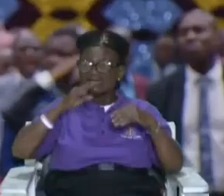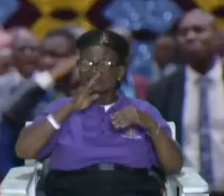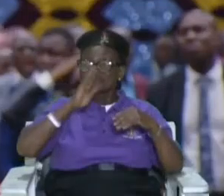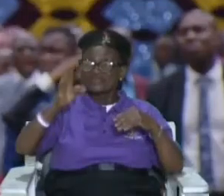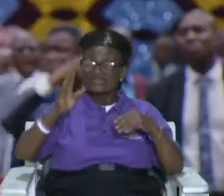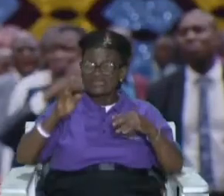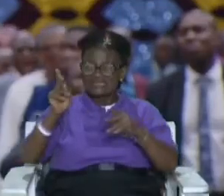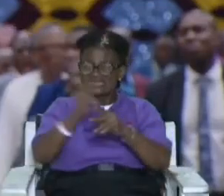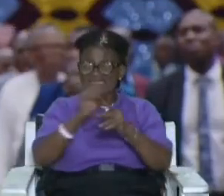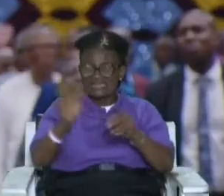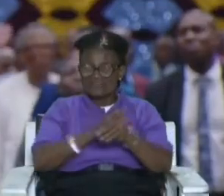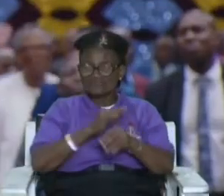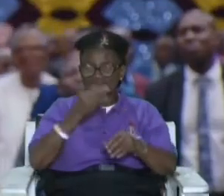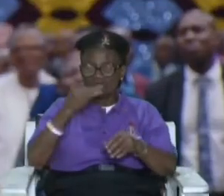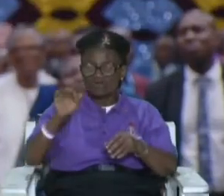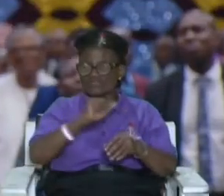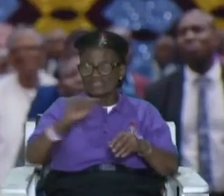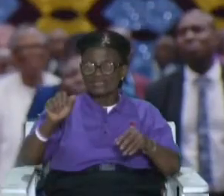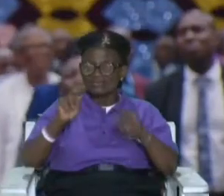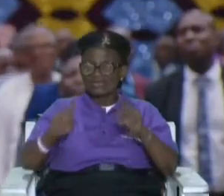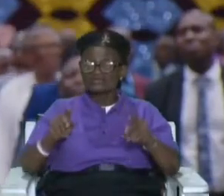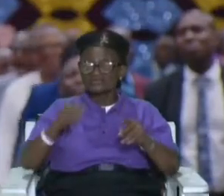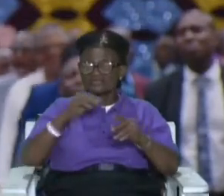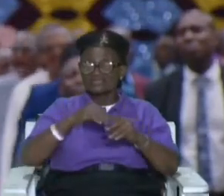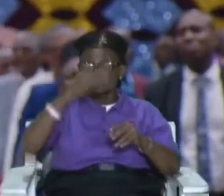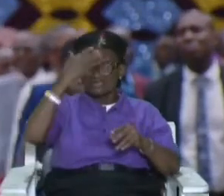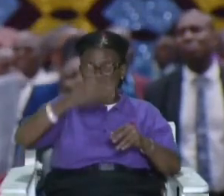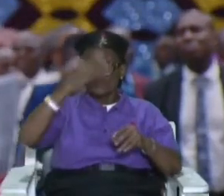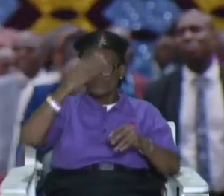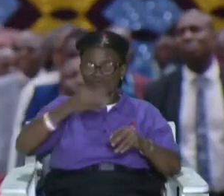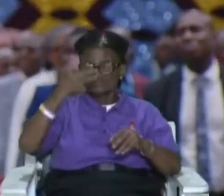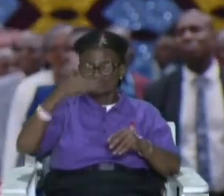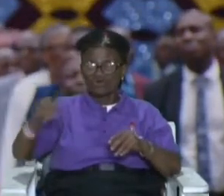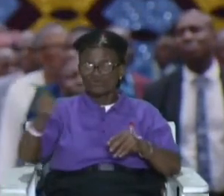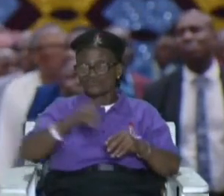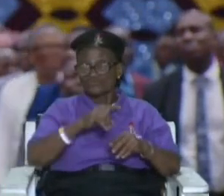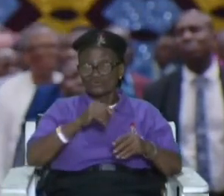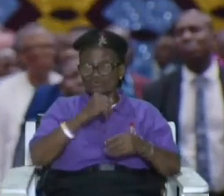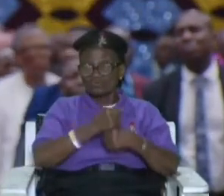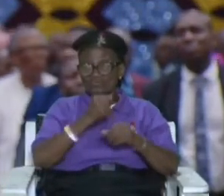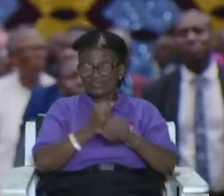to do something now. And make sure you don't punch the fellow in front of you.